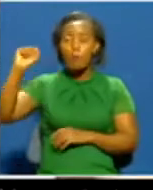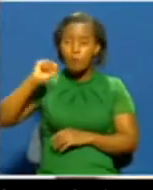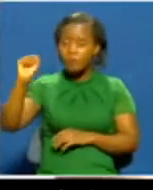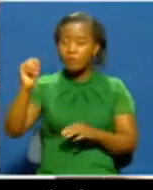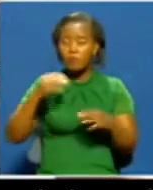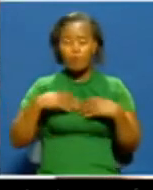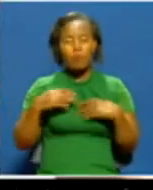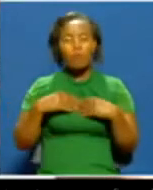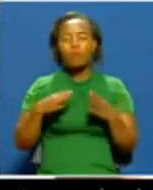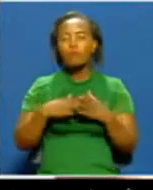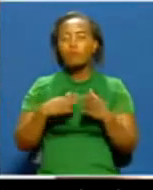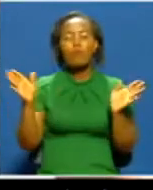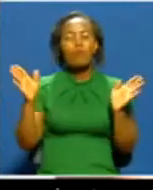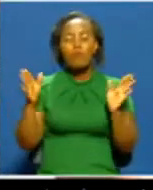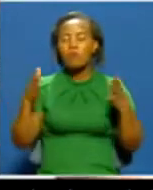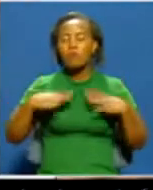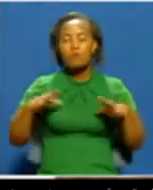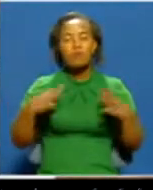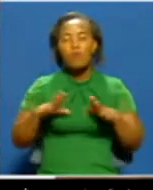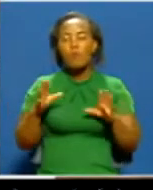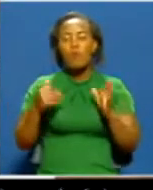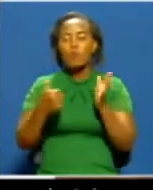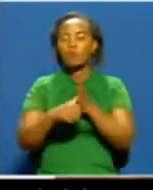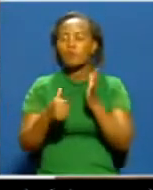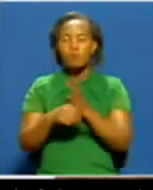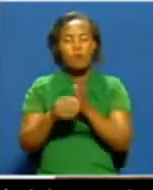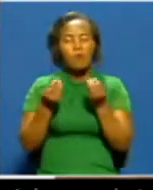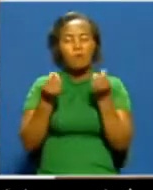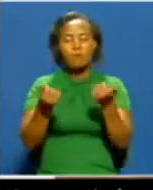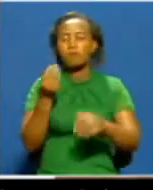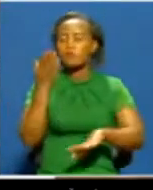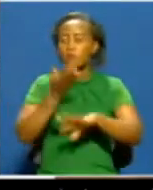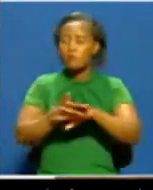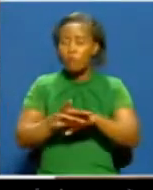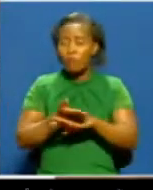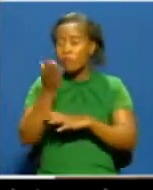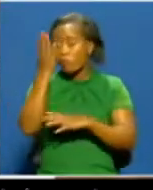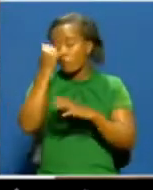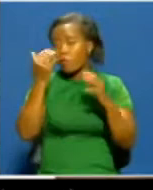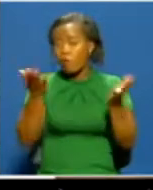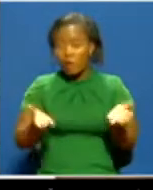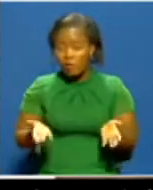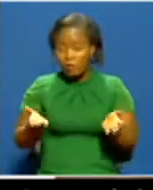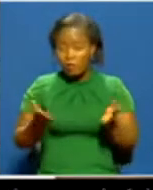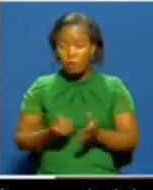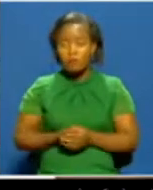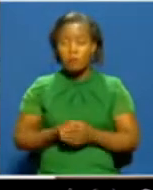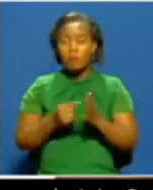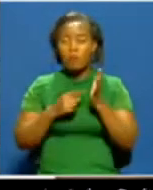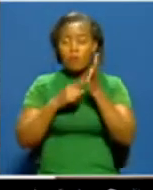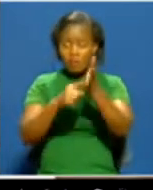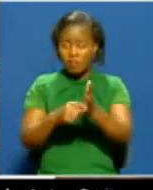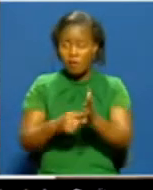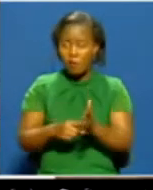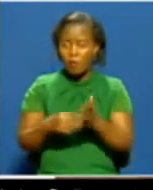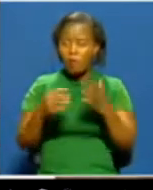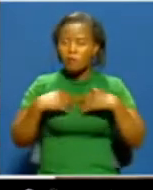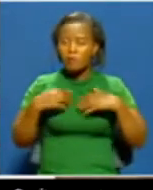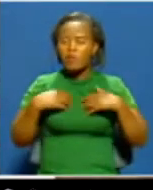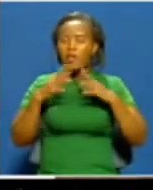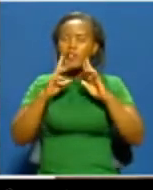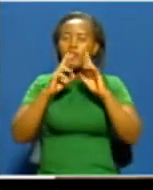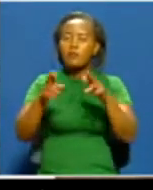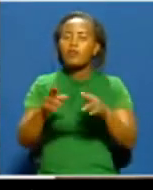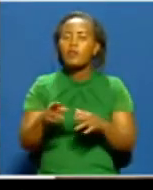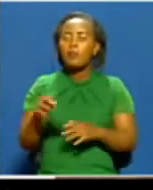door that nobody can be able now to tackle, because obviously what, for instance, there was this report about the Europeans